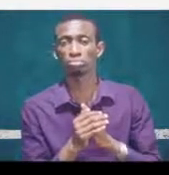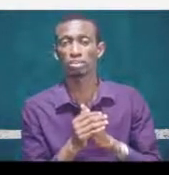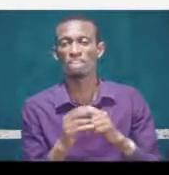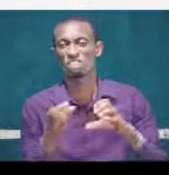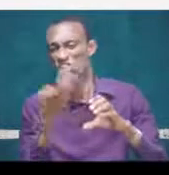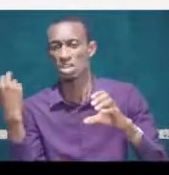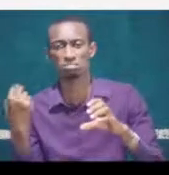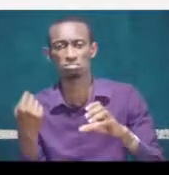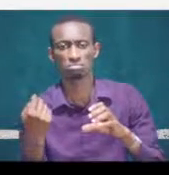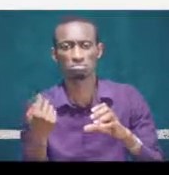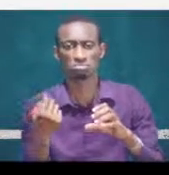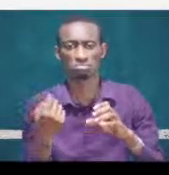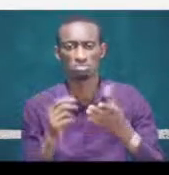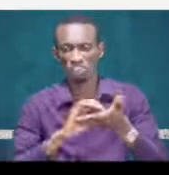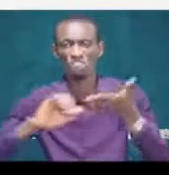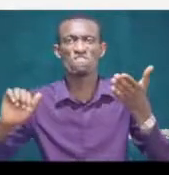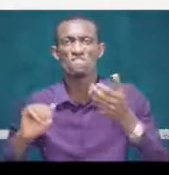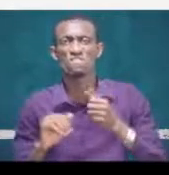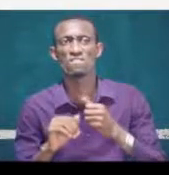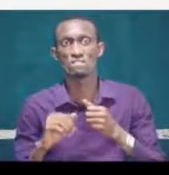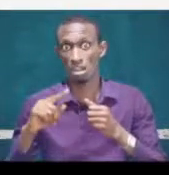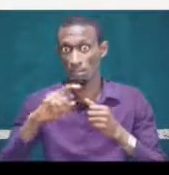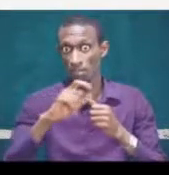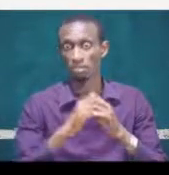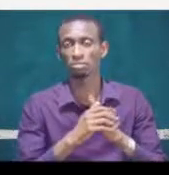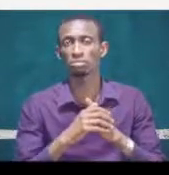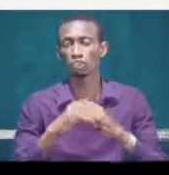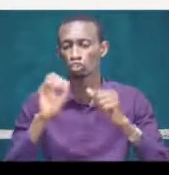the virus lost the ability to infect. You remember, like dog,